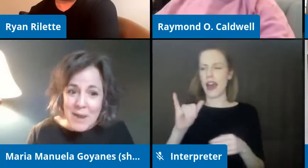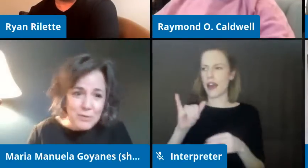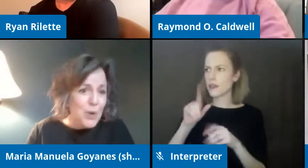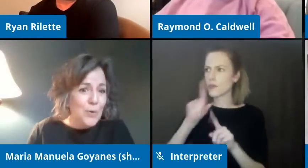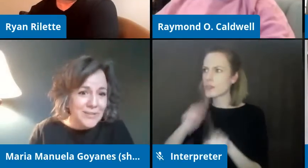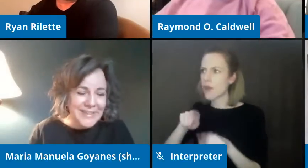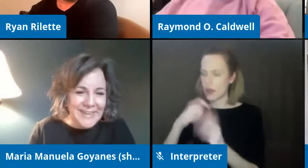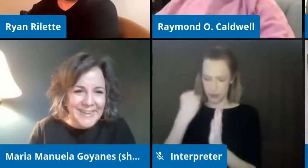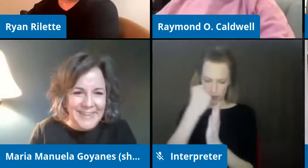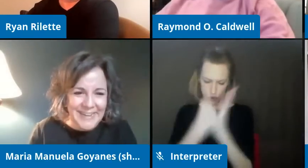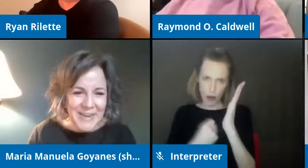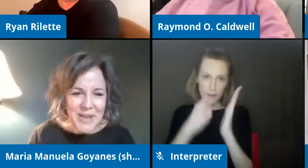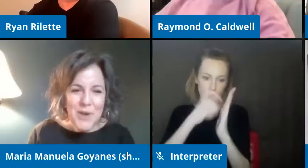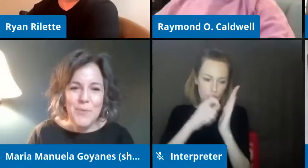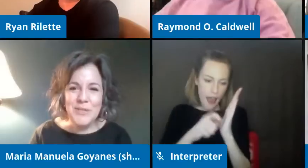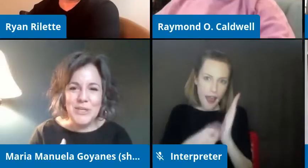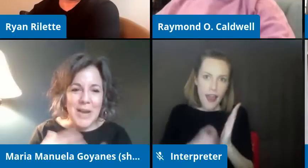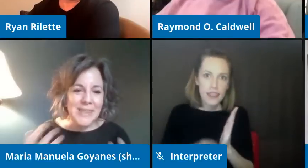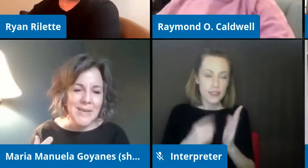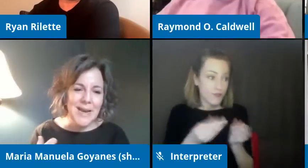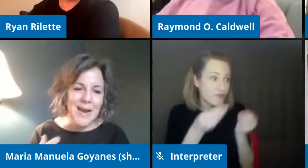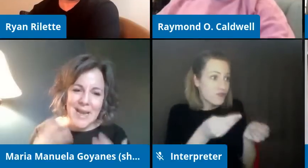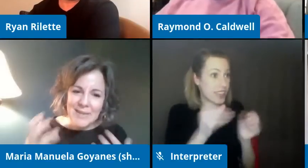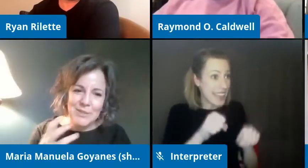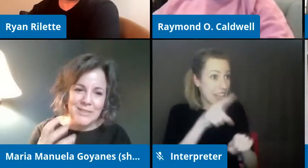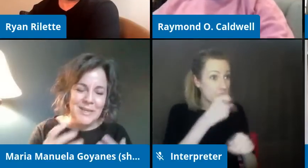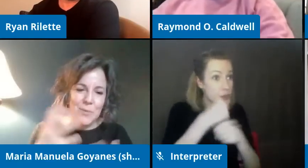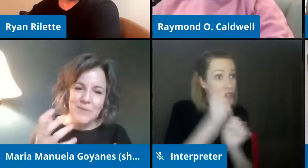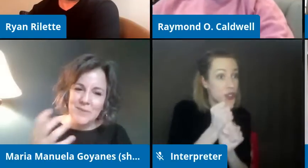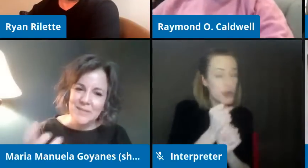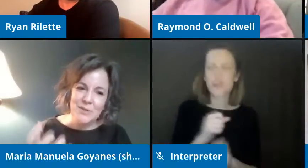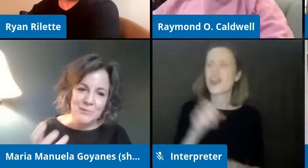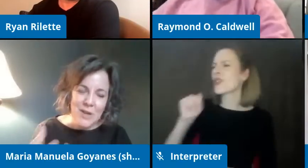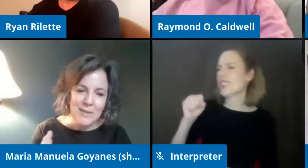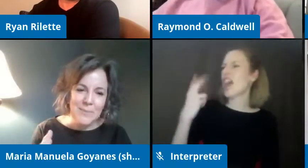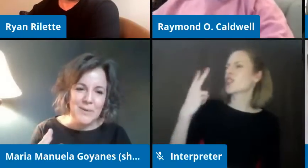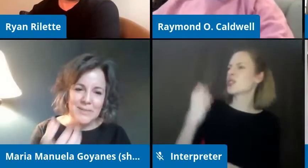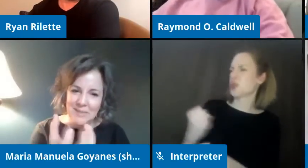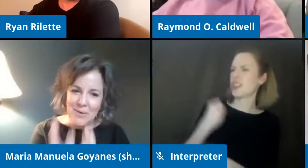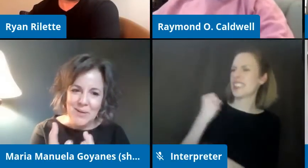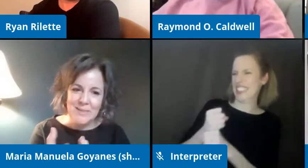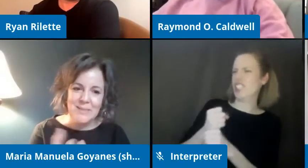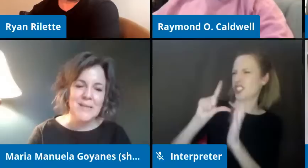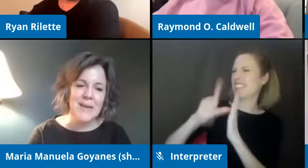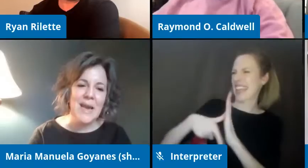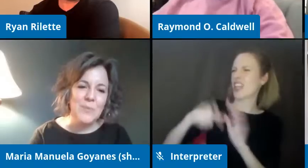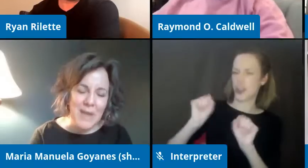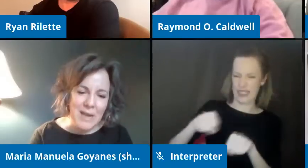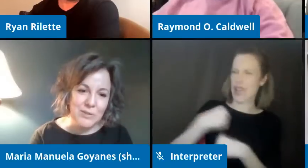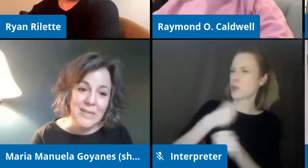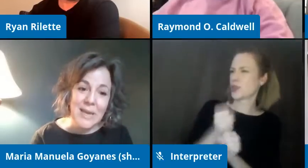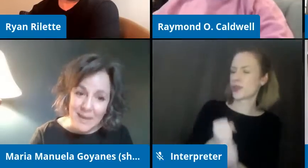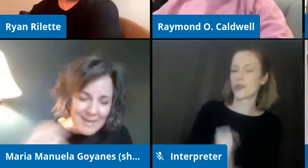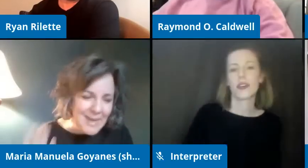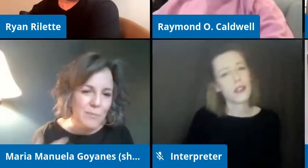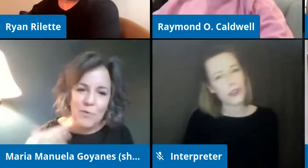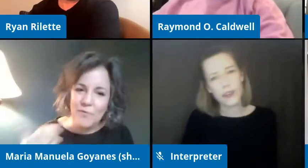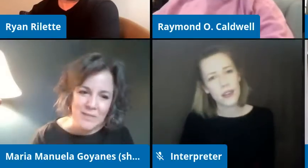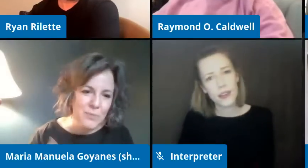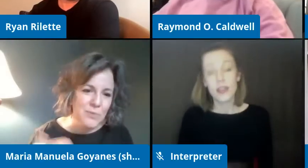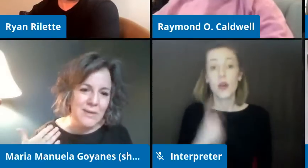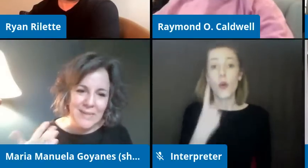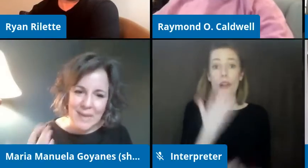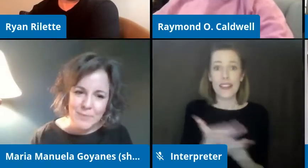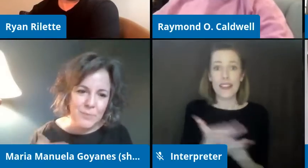2-3 years from now, totally. Right. Which yeah. I actually think one of the things that you're talking about is at the heart of this is like, how do we actually get, again,